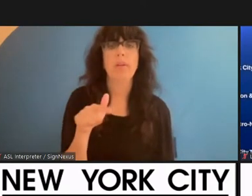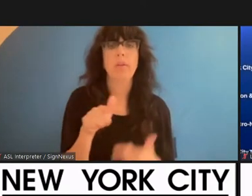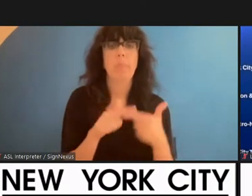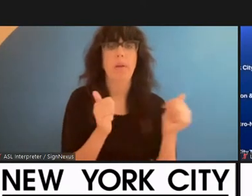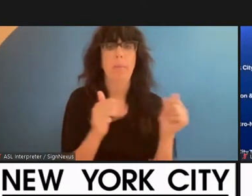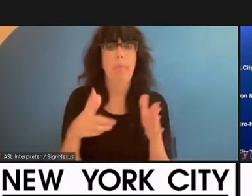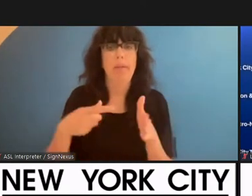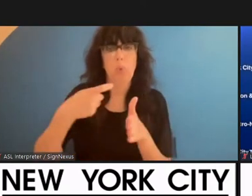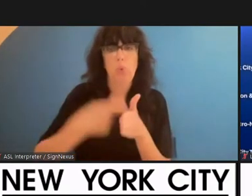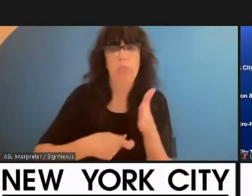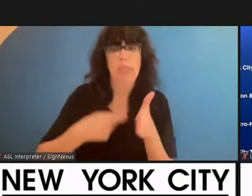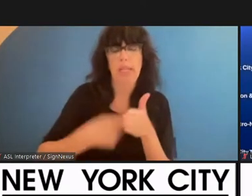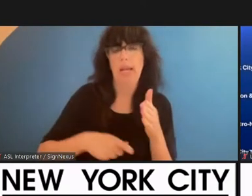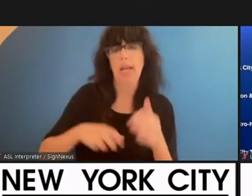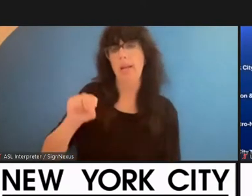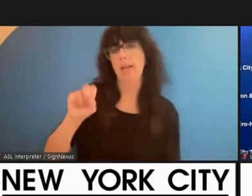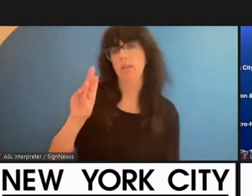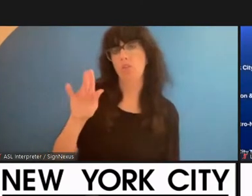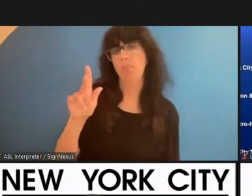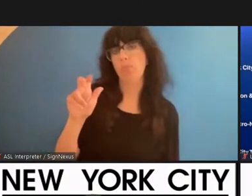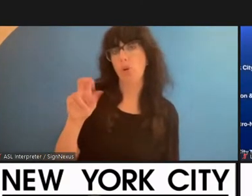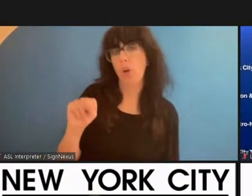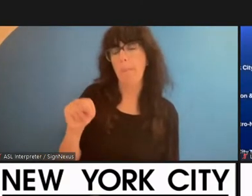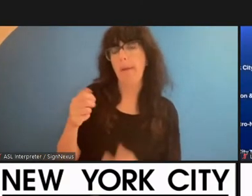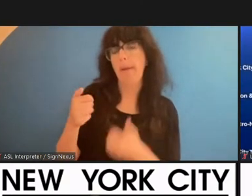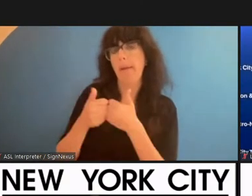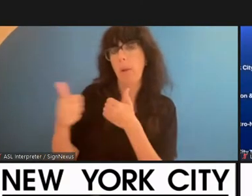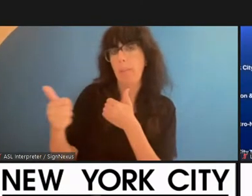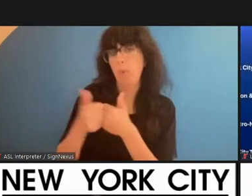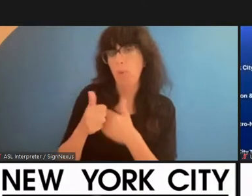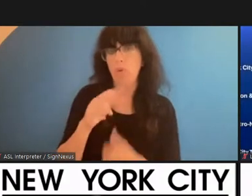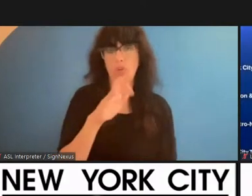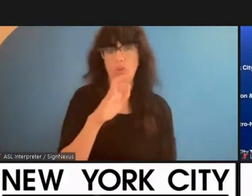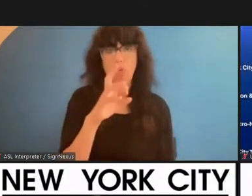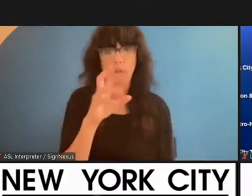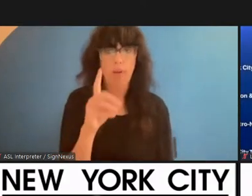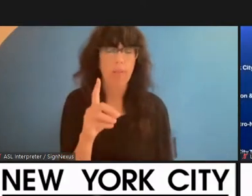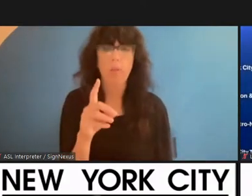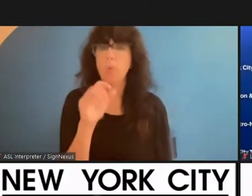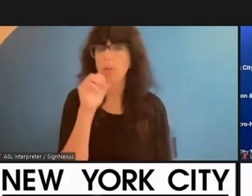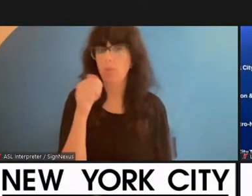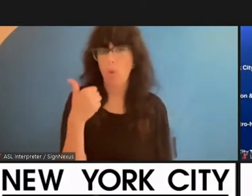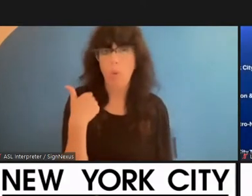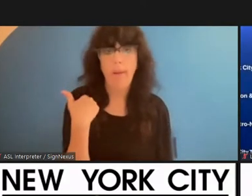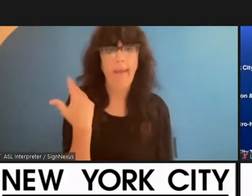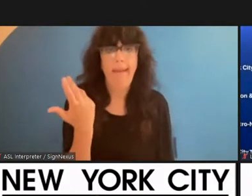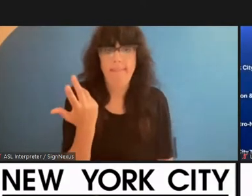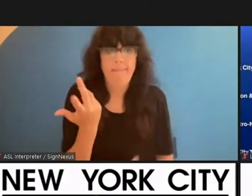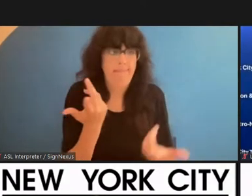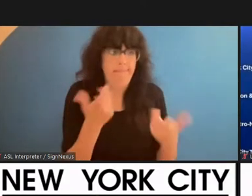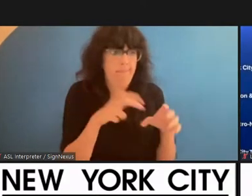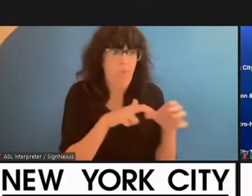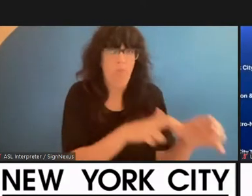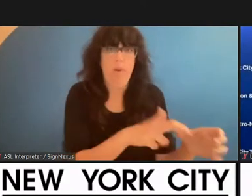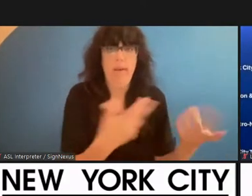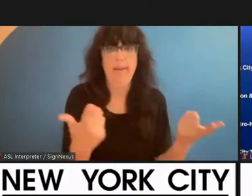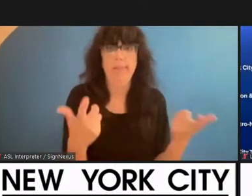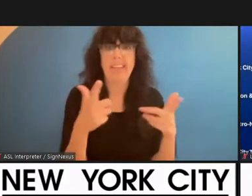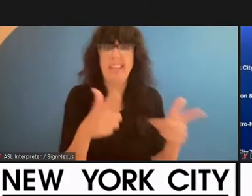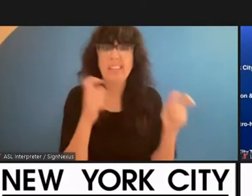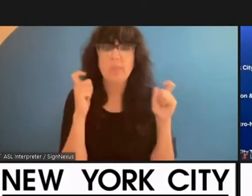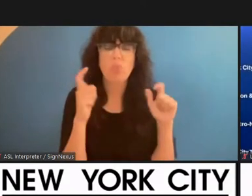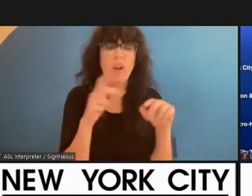suburban commuters in rockland county we do not have a one-seat ride express rail service has been limited the